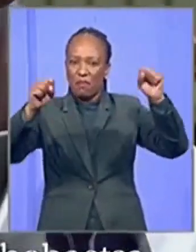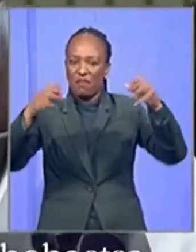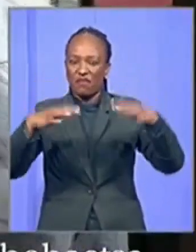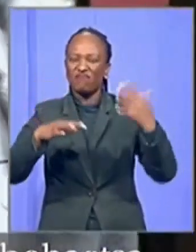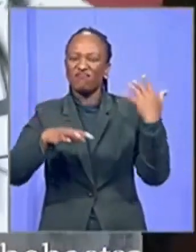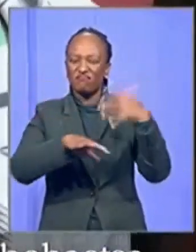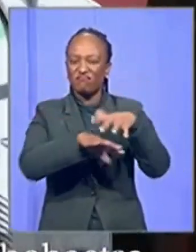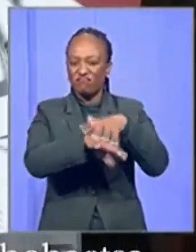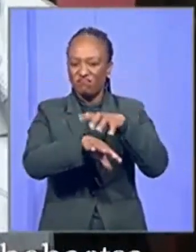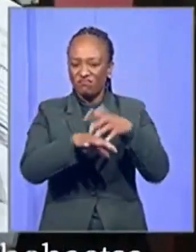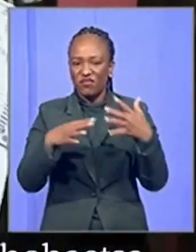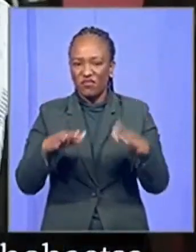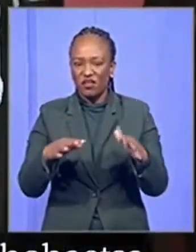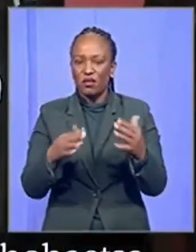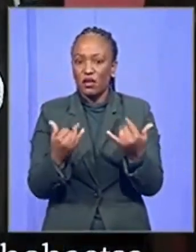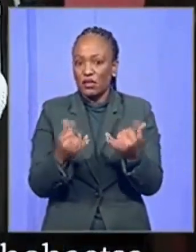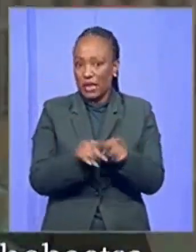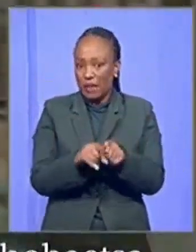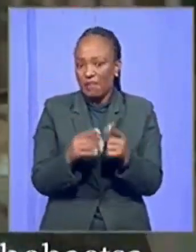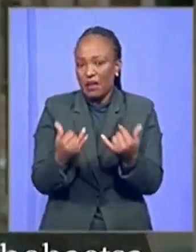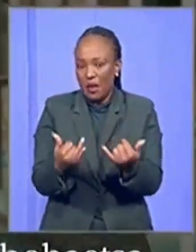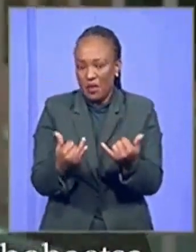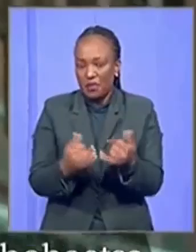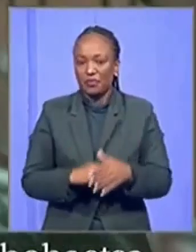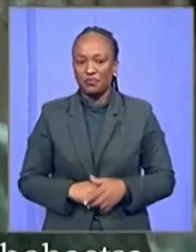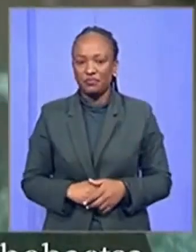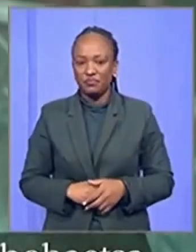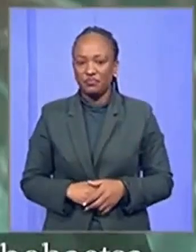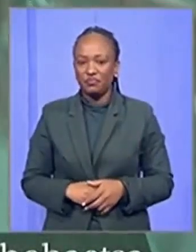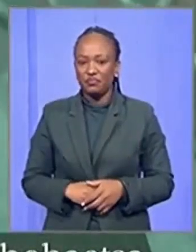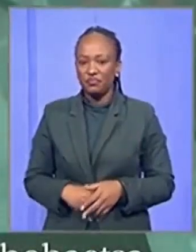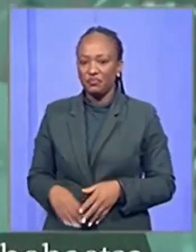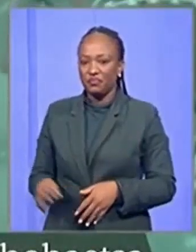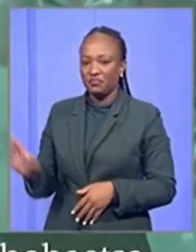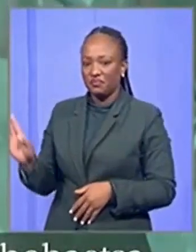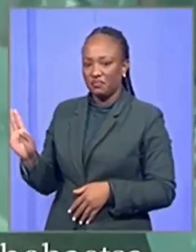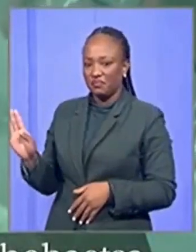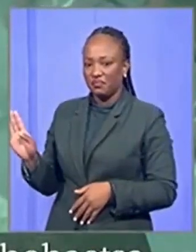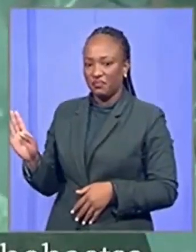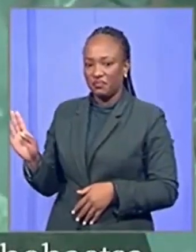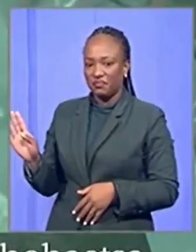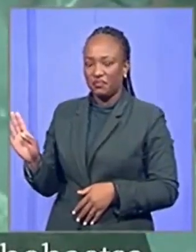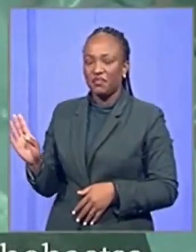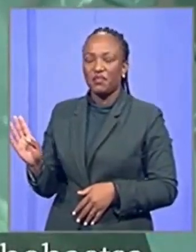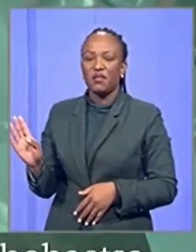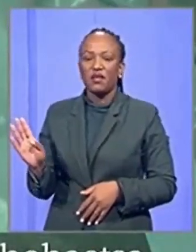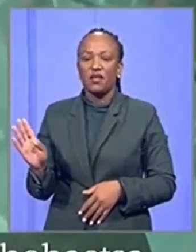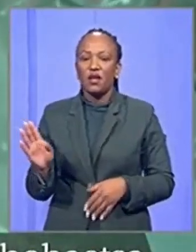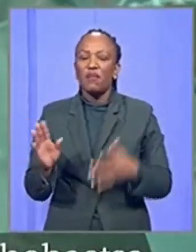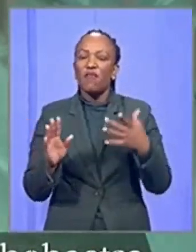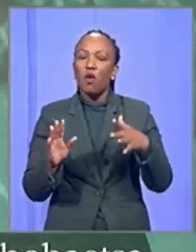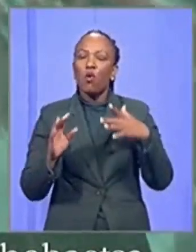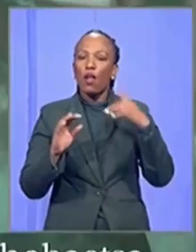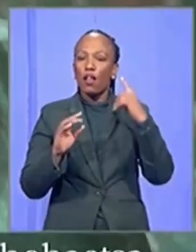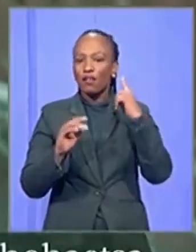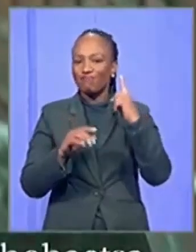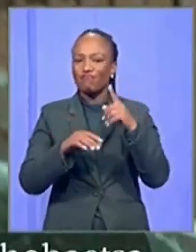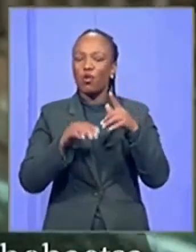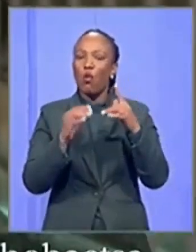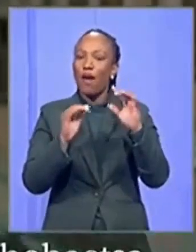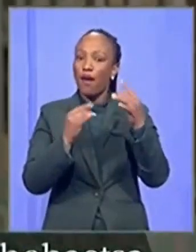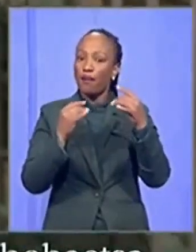dirisiwa bogologolo le tsa gompieno. Se ke jokwe e ne re go lega mo kgomong. Masepala wa selegae